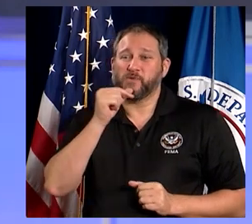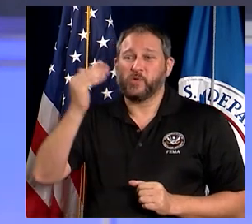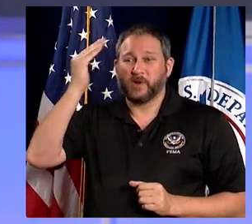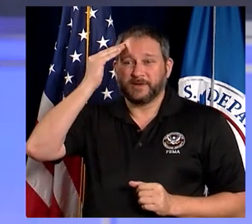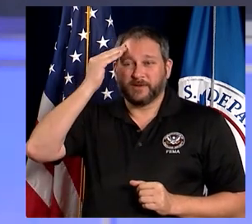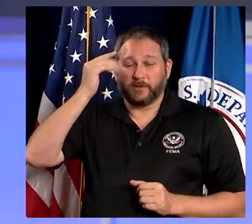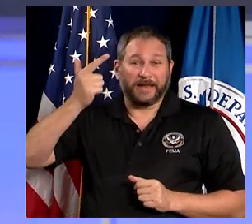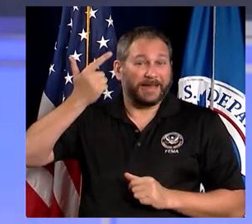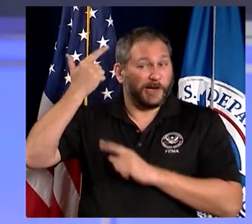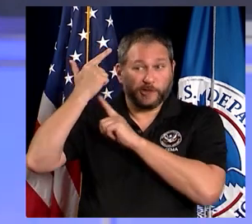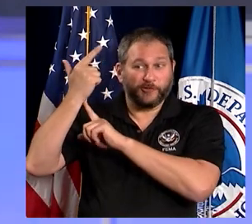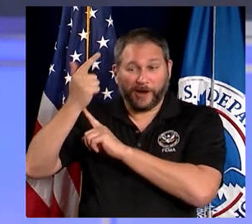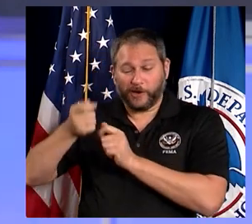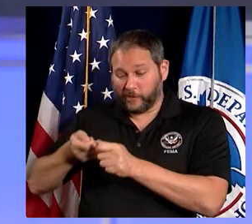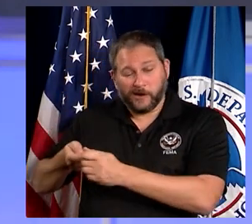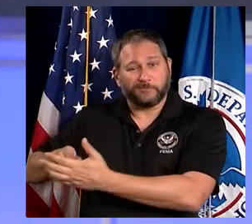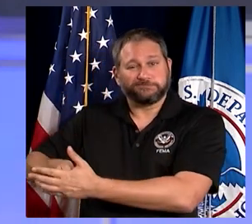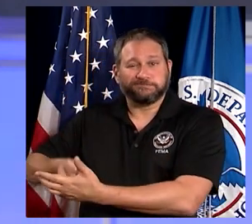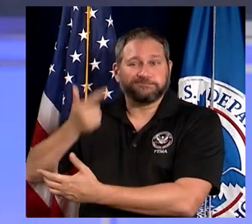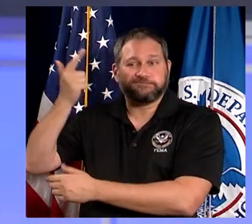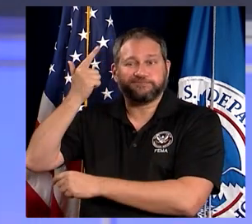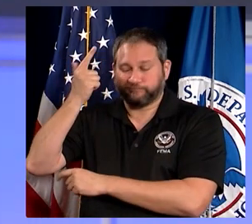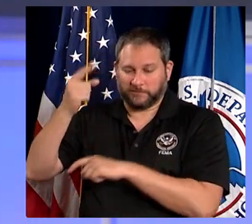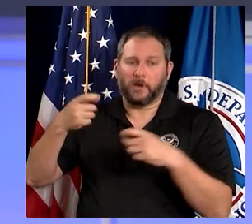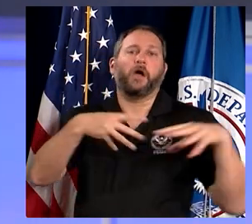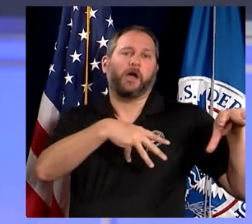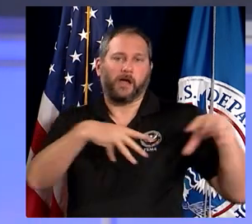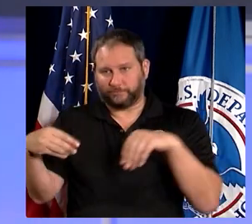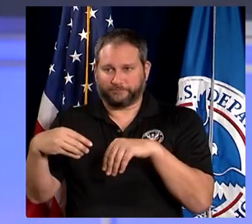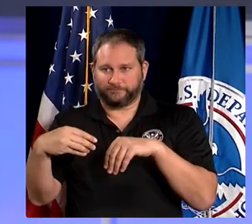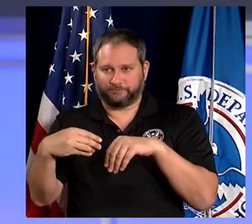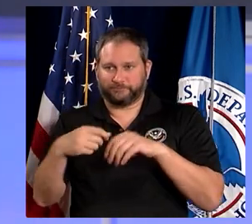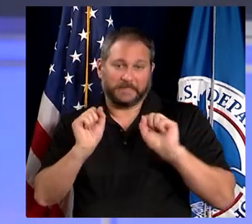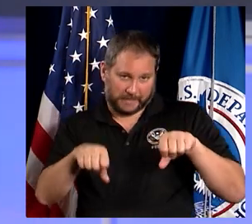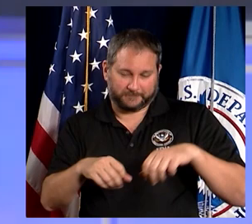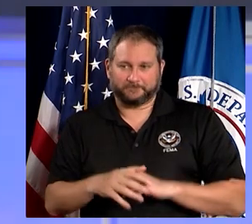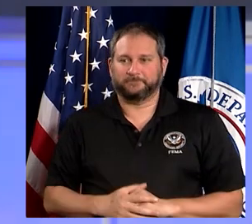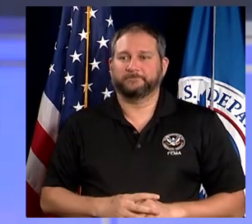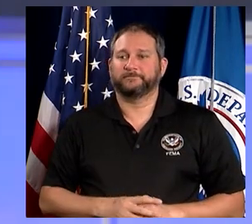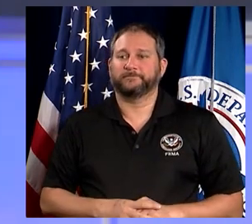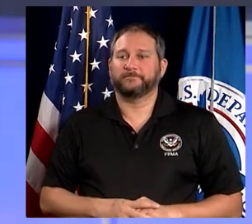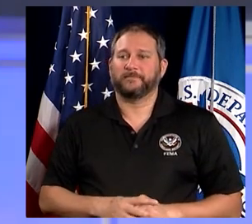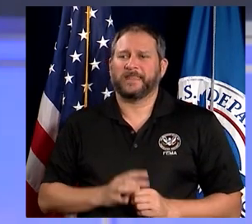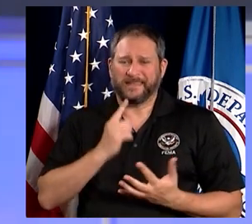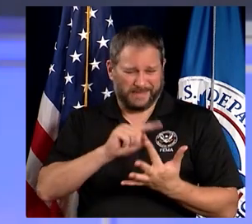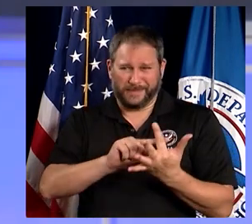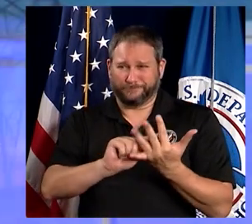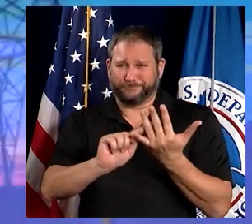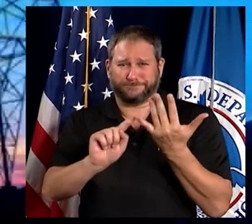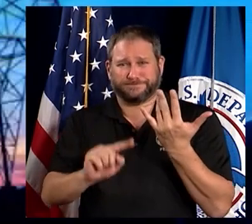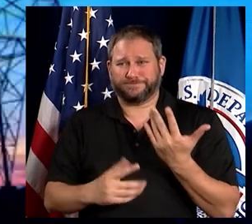a UK socket knows what I'm talking about. These events can cause power outages.